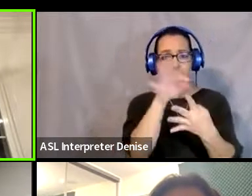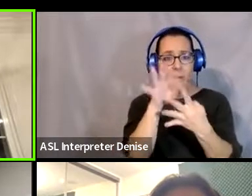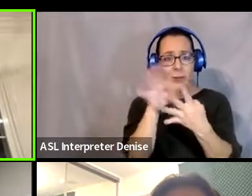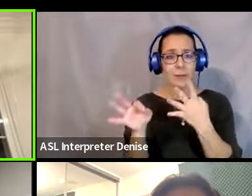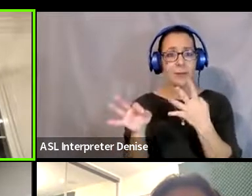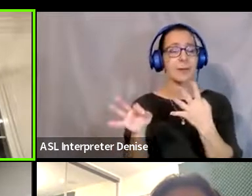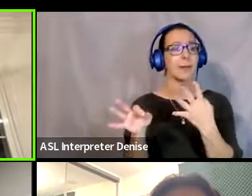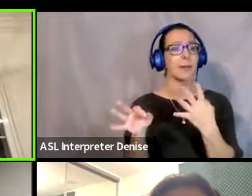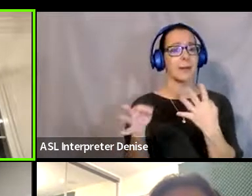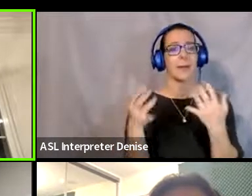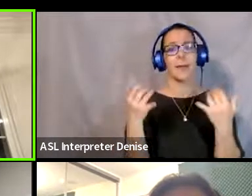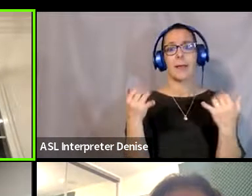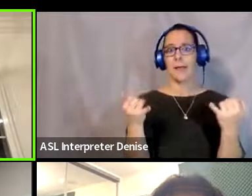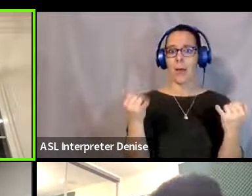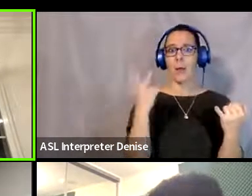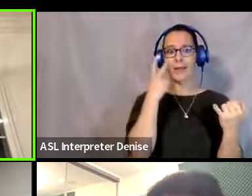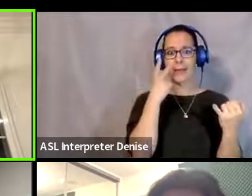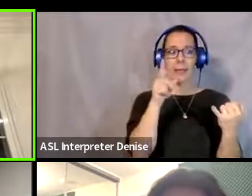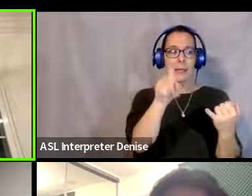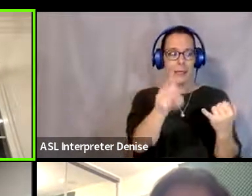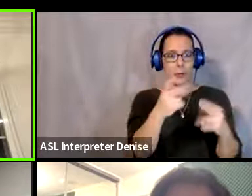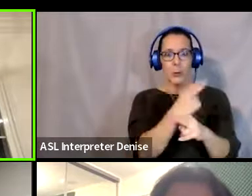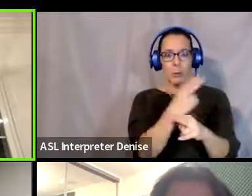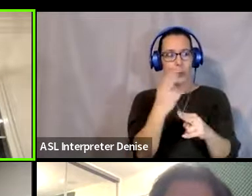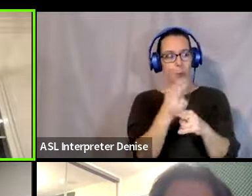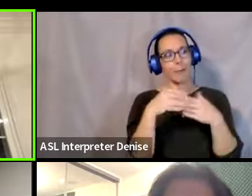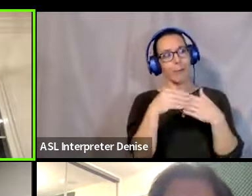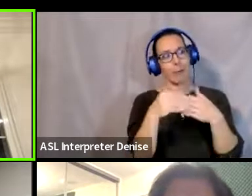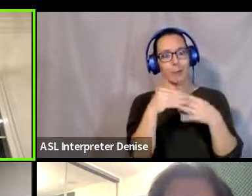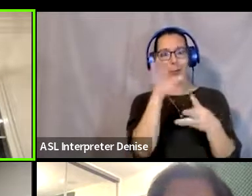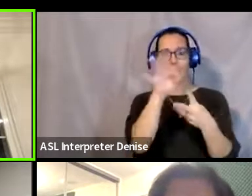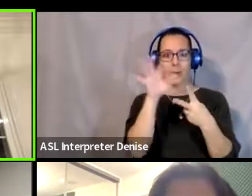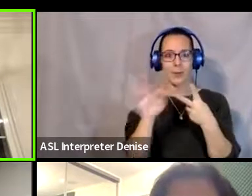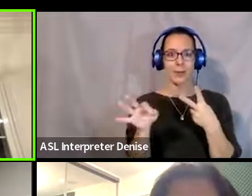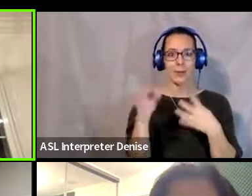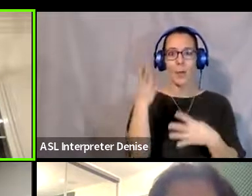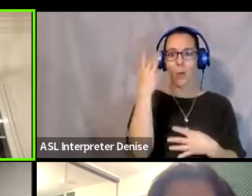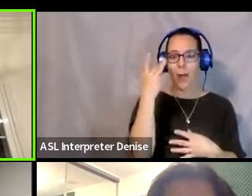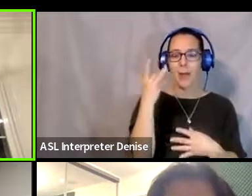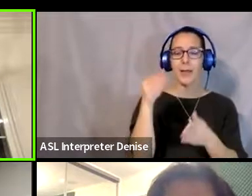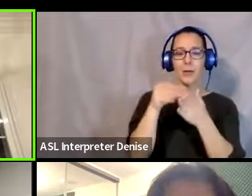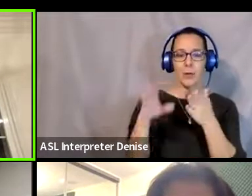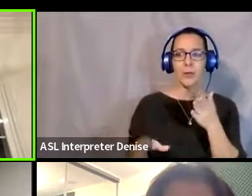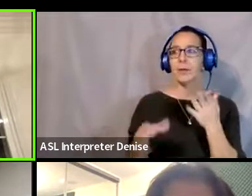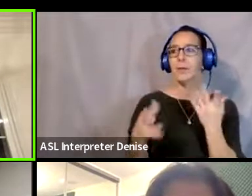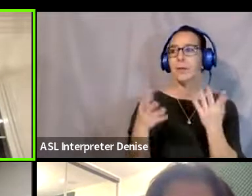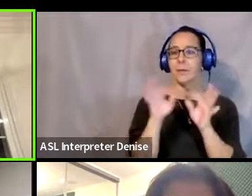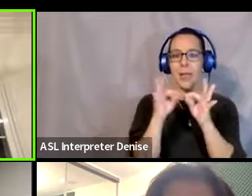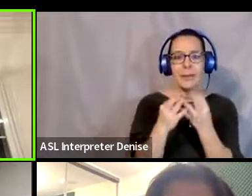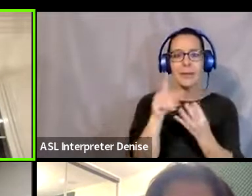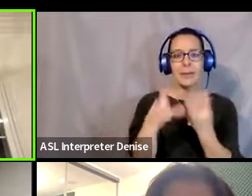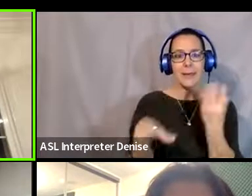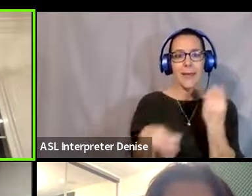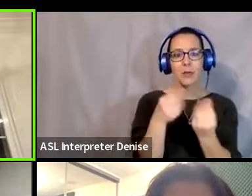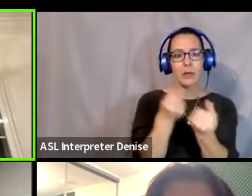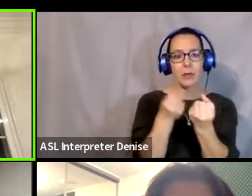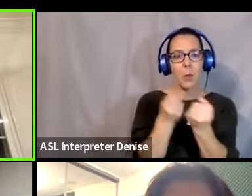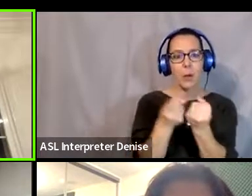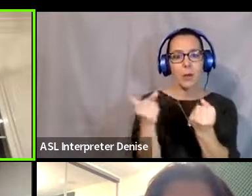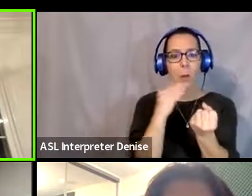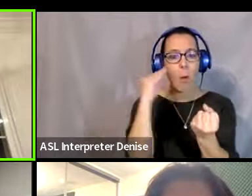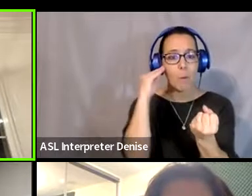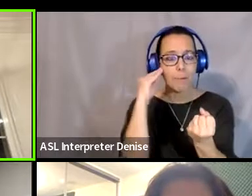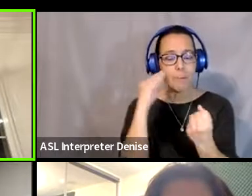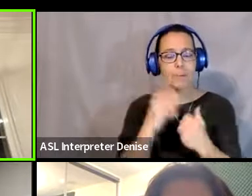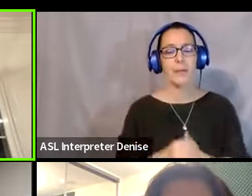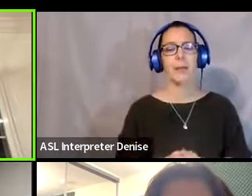that come to fruition now, where students and the families need extra supports at home. We prepared last year